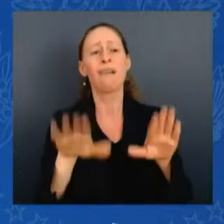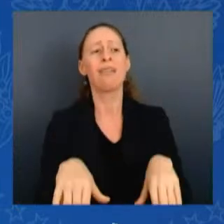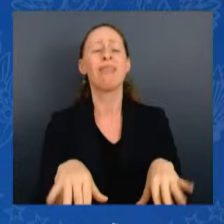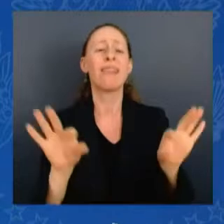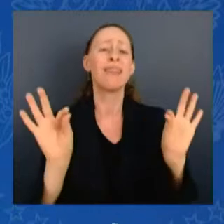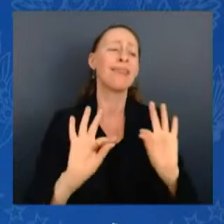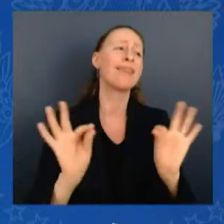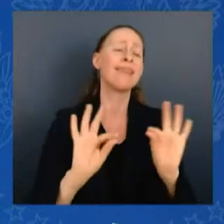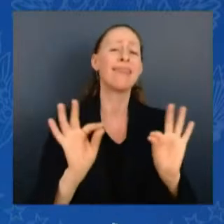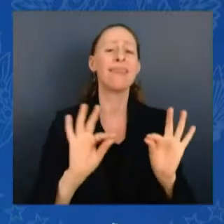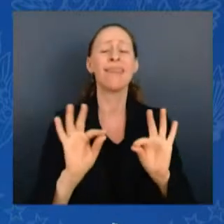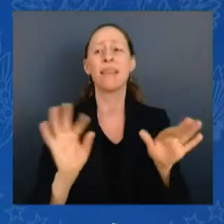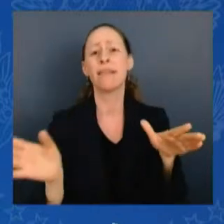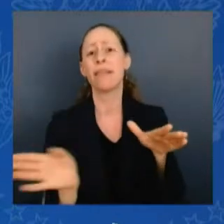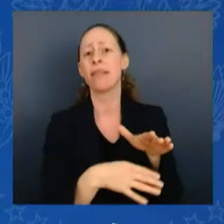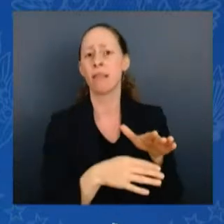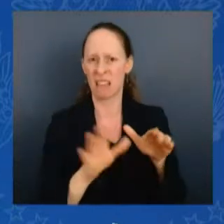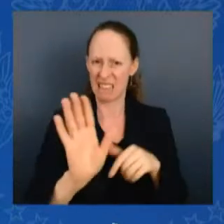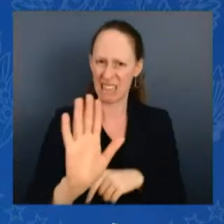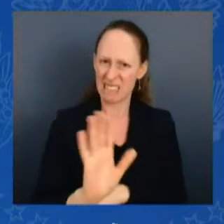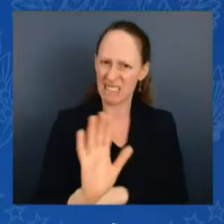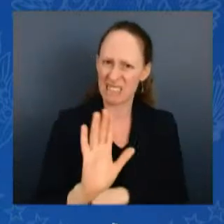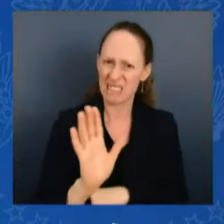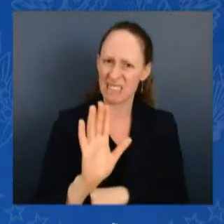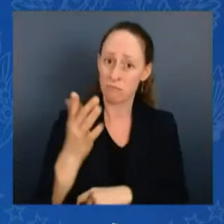will not be a given in the decades to come.